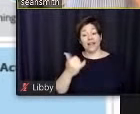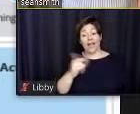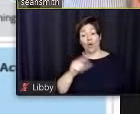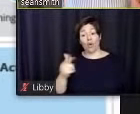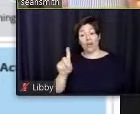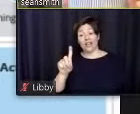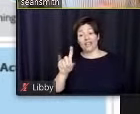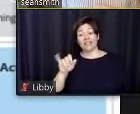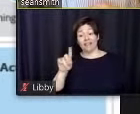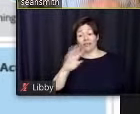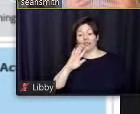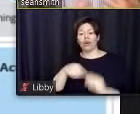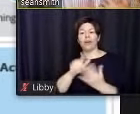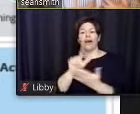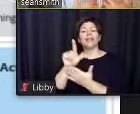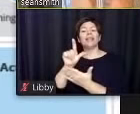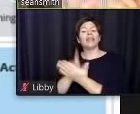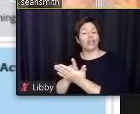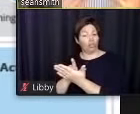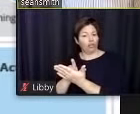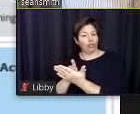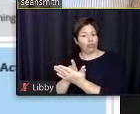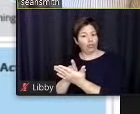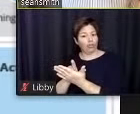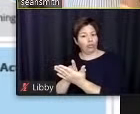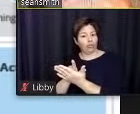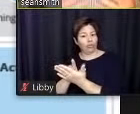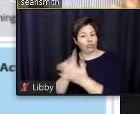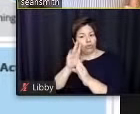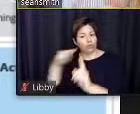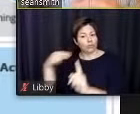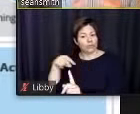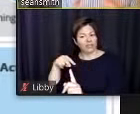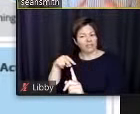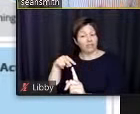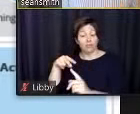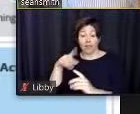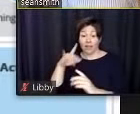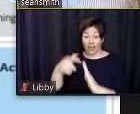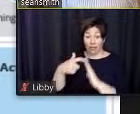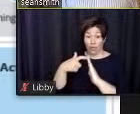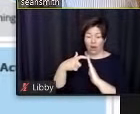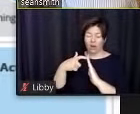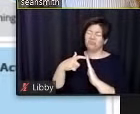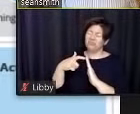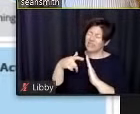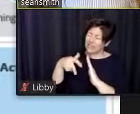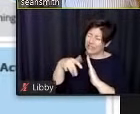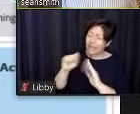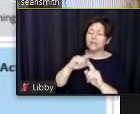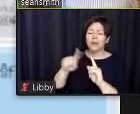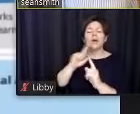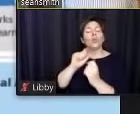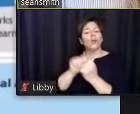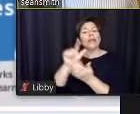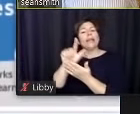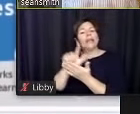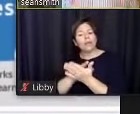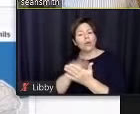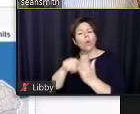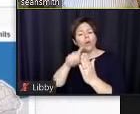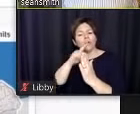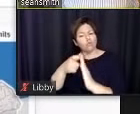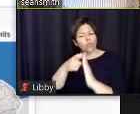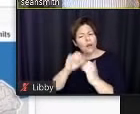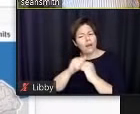legal framework. And we're not doing this just because it's required, but with the legal components, what is required and how